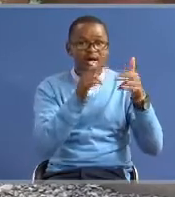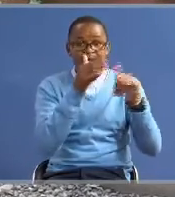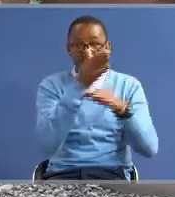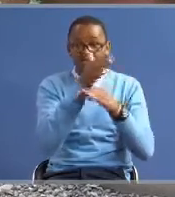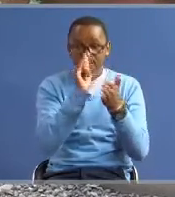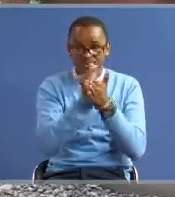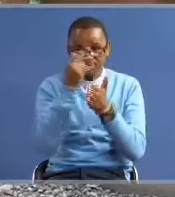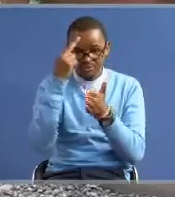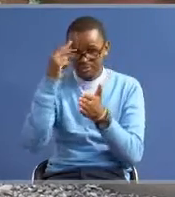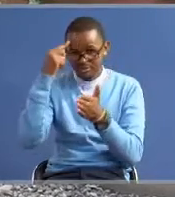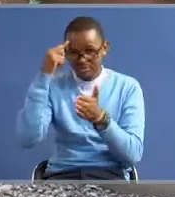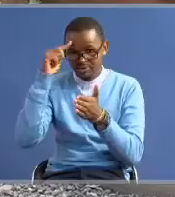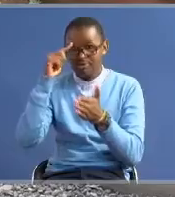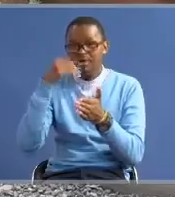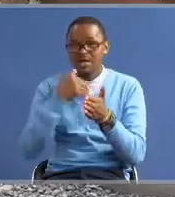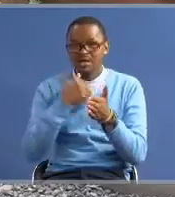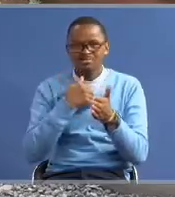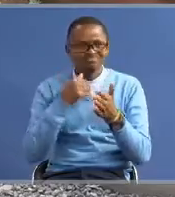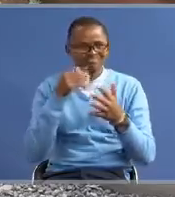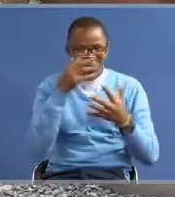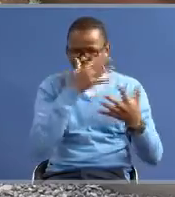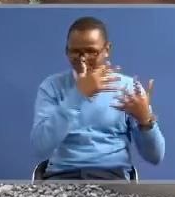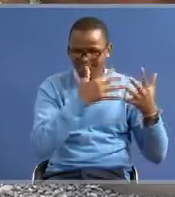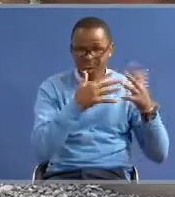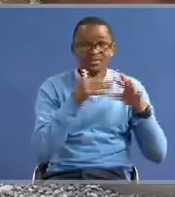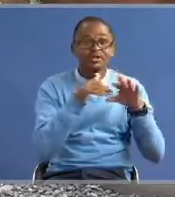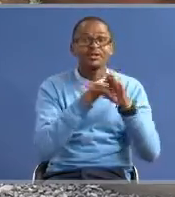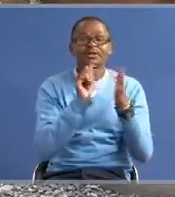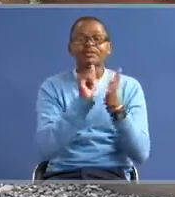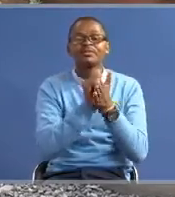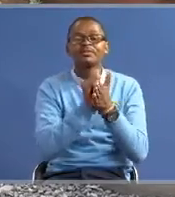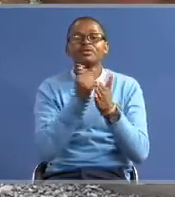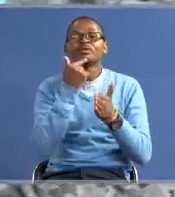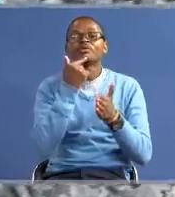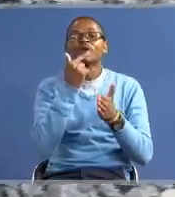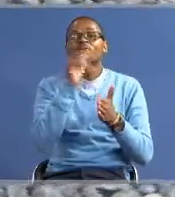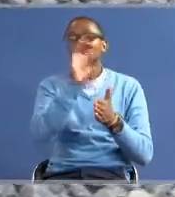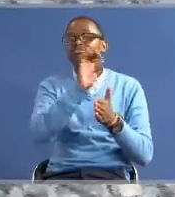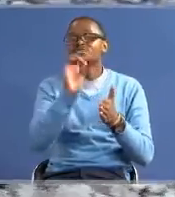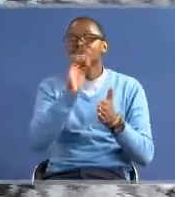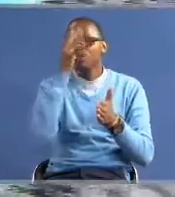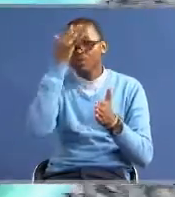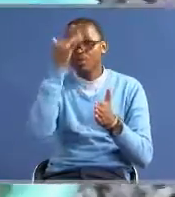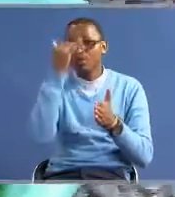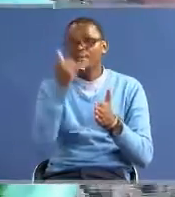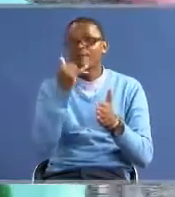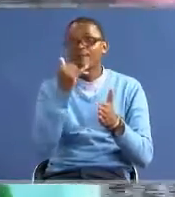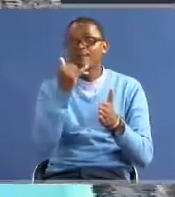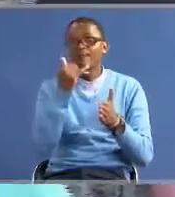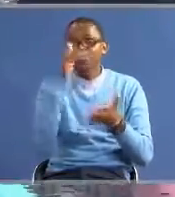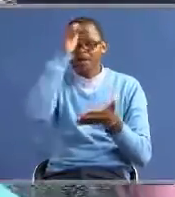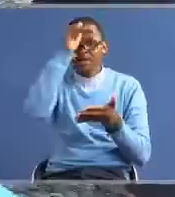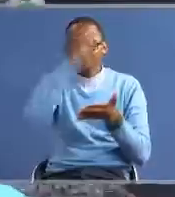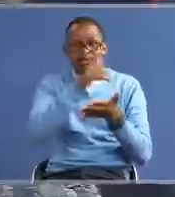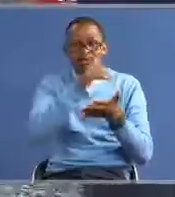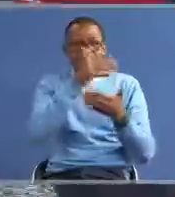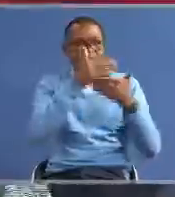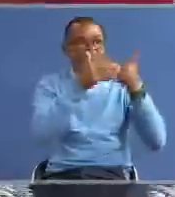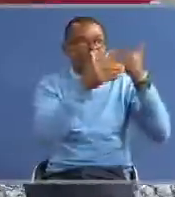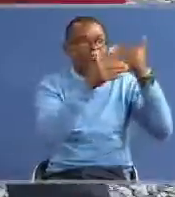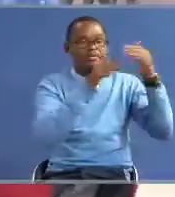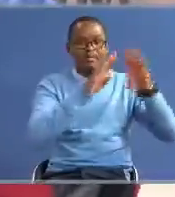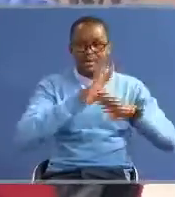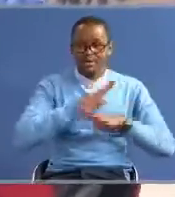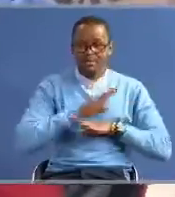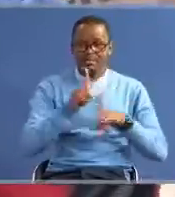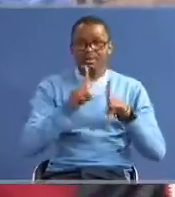walimu wameonekana kuwa na mushki kuhusiana na swala la sajili ya asilimia 100 kwa madai kwamba upungufu wa miundo misingi ya